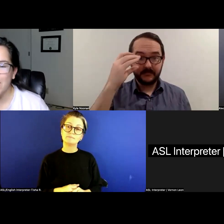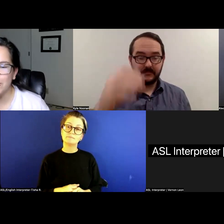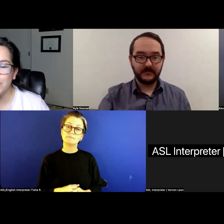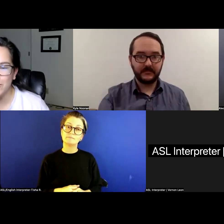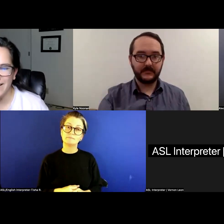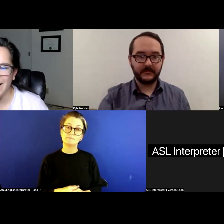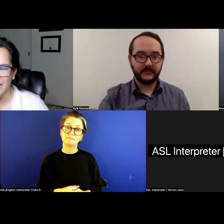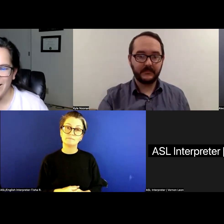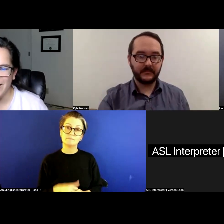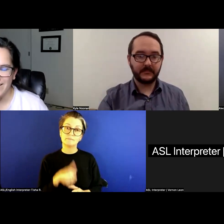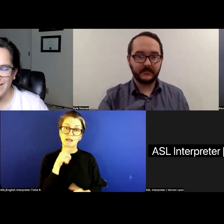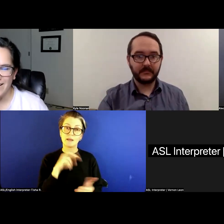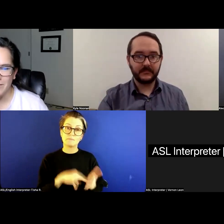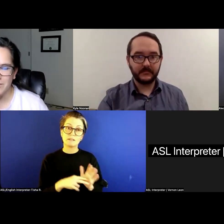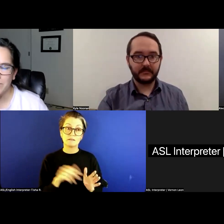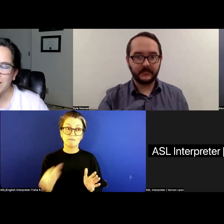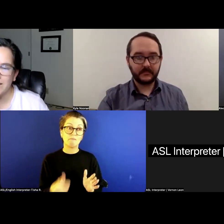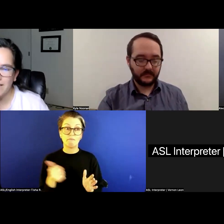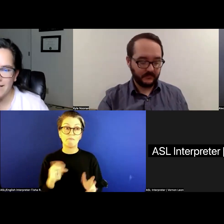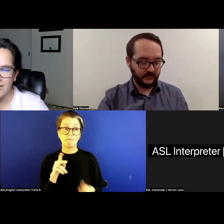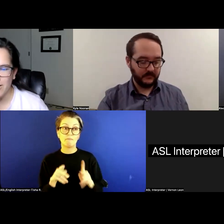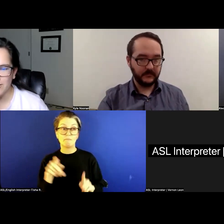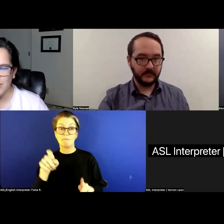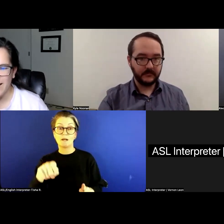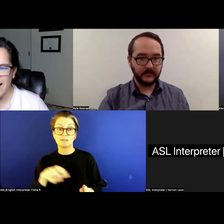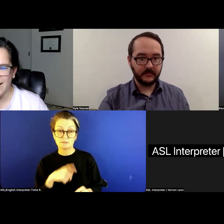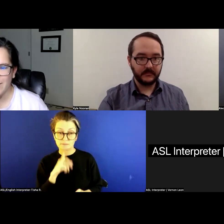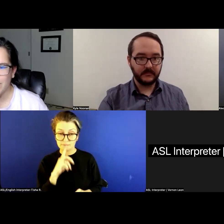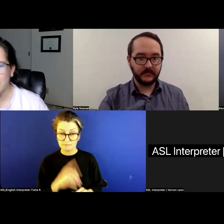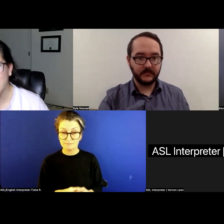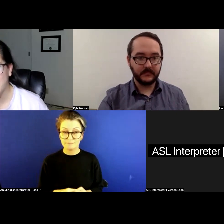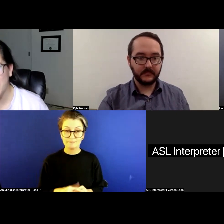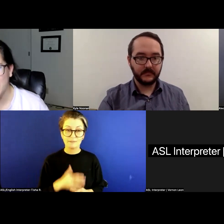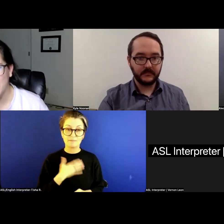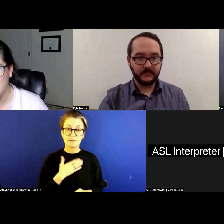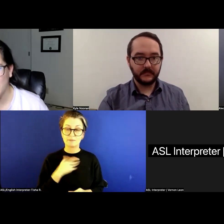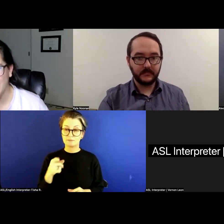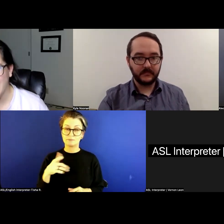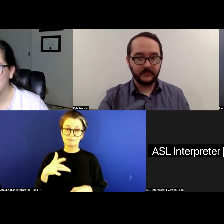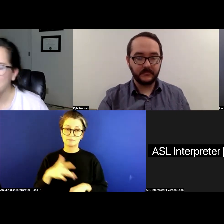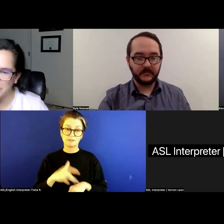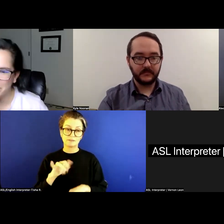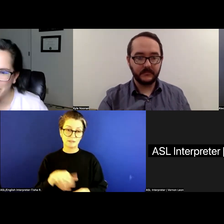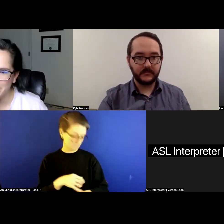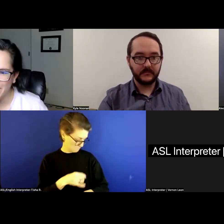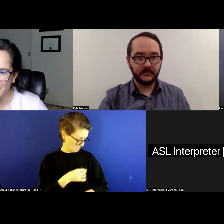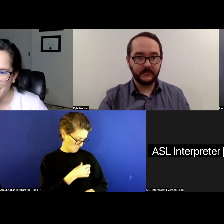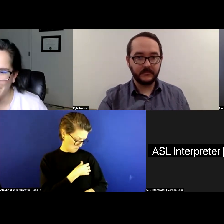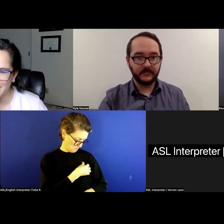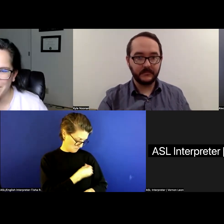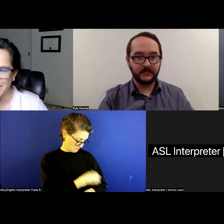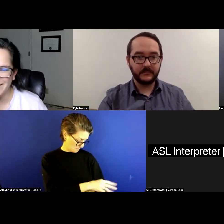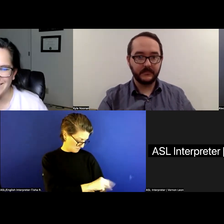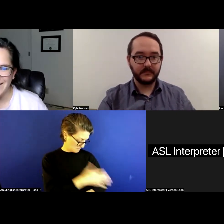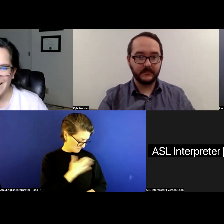anyone else should land there. So I'm really glad that you touched on that and want to thank you for really kind of being vulnerable and talking about